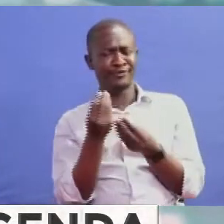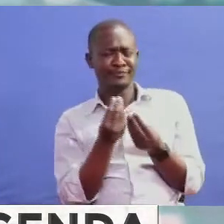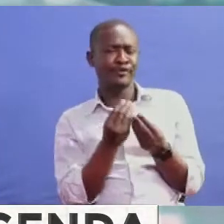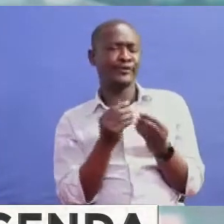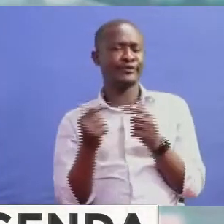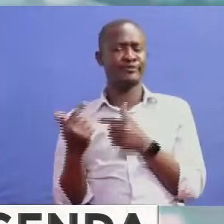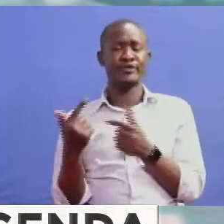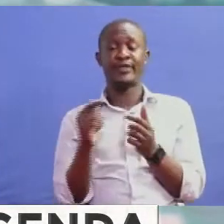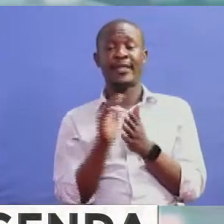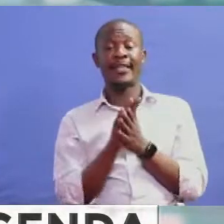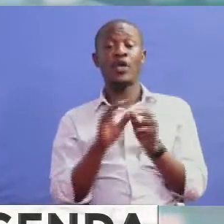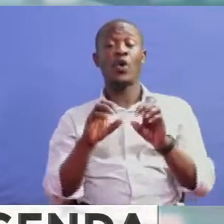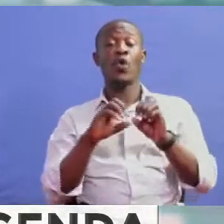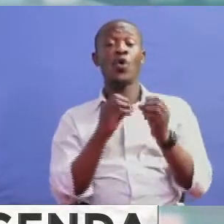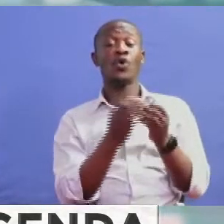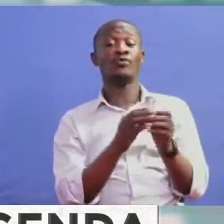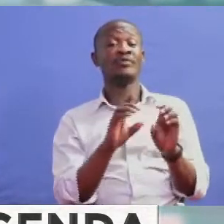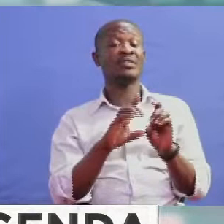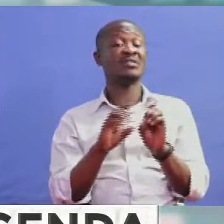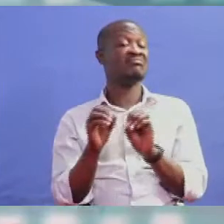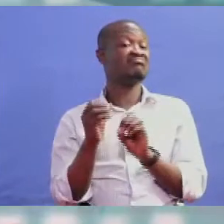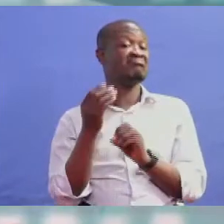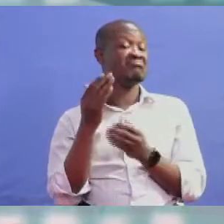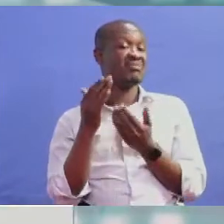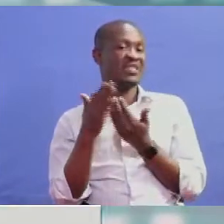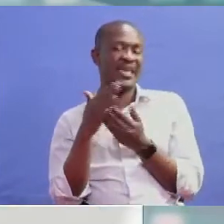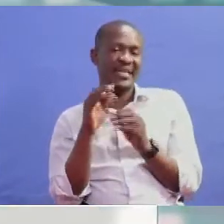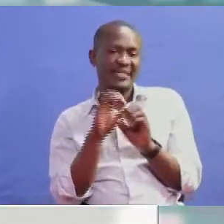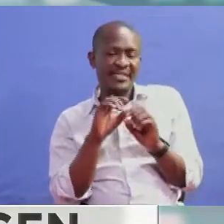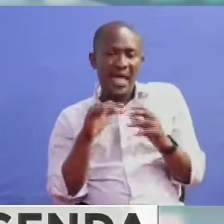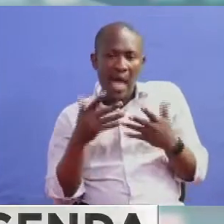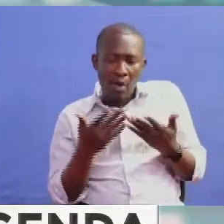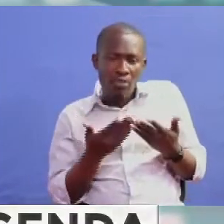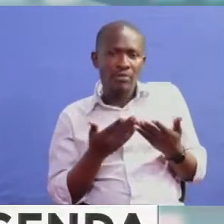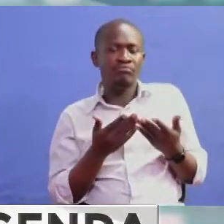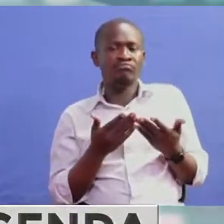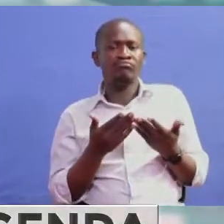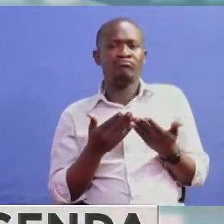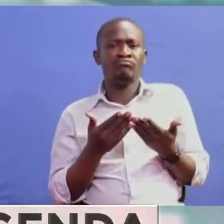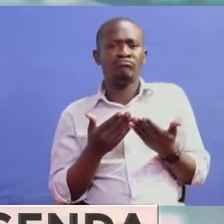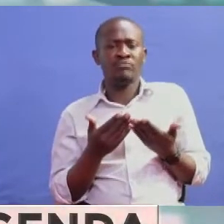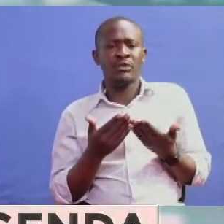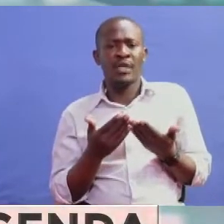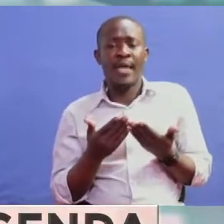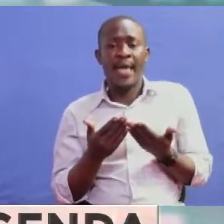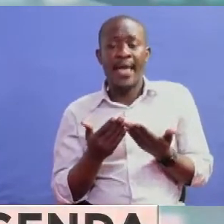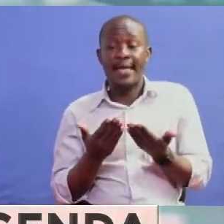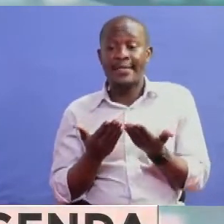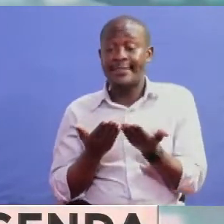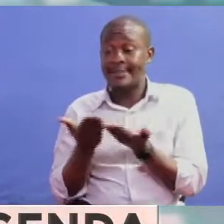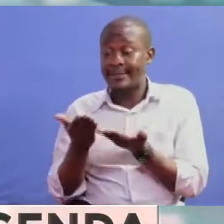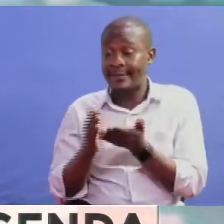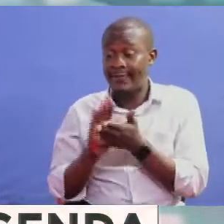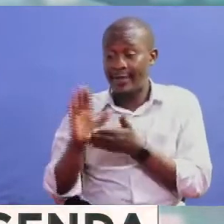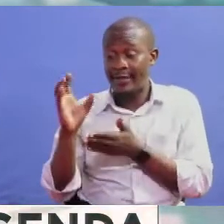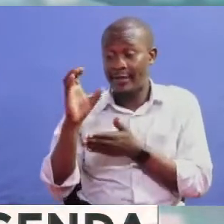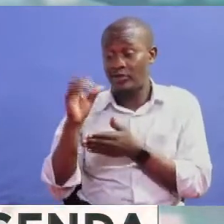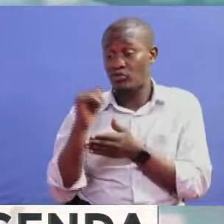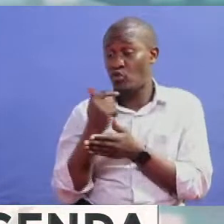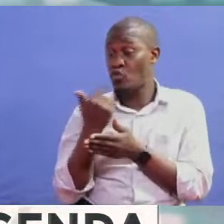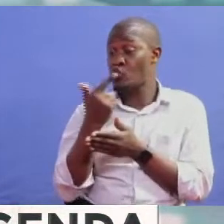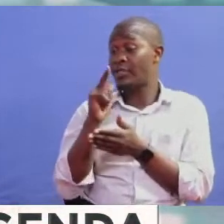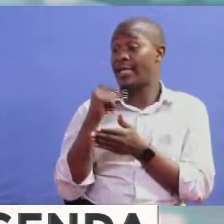so organizations didn't care how they handled their customers because it's the customer who needed the